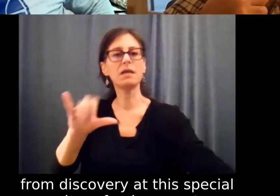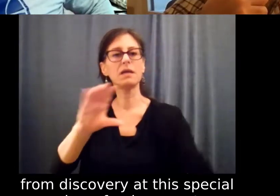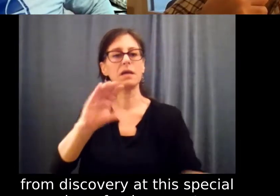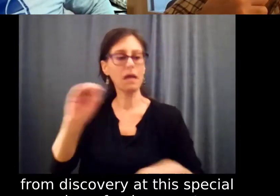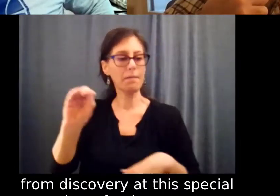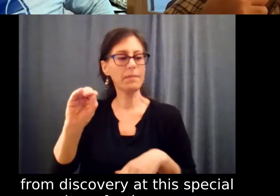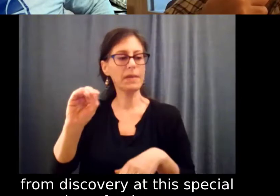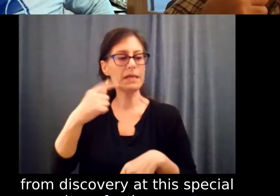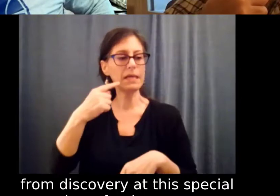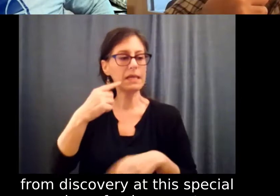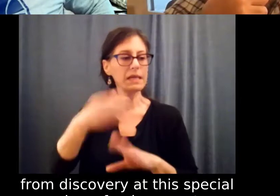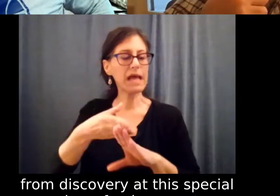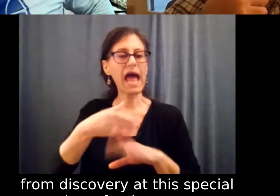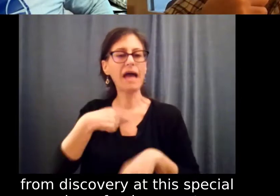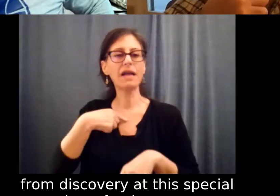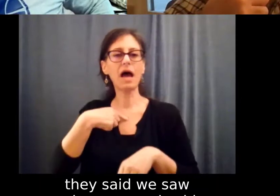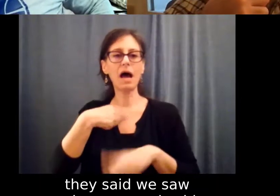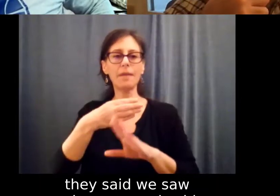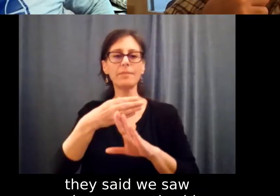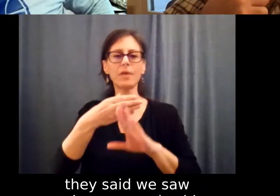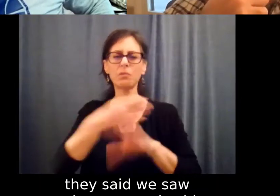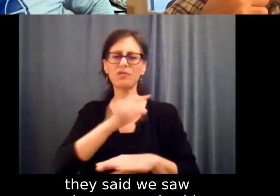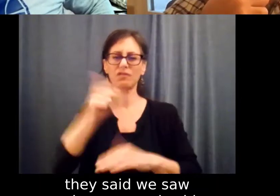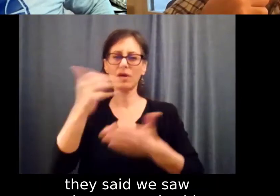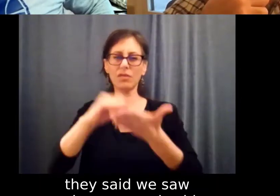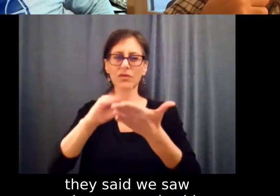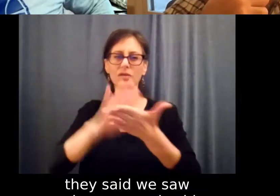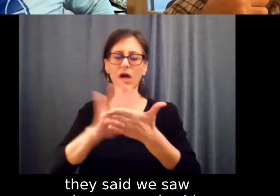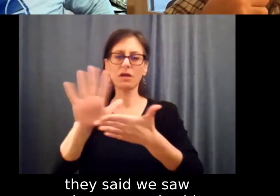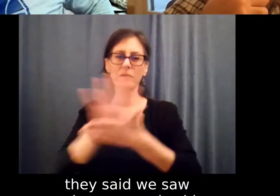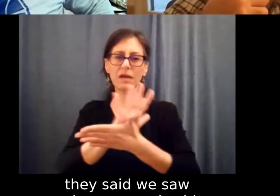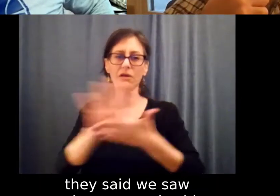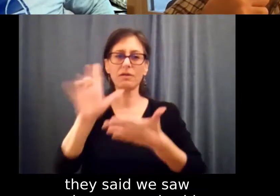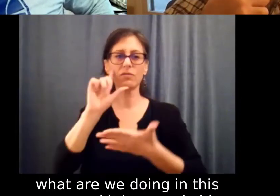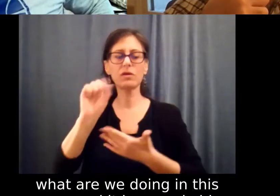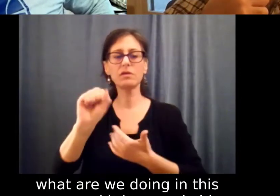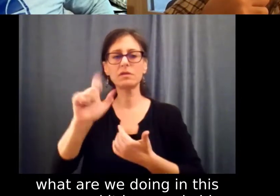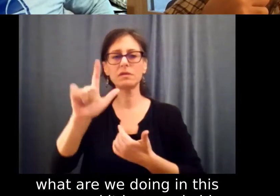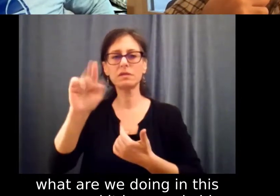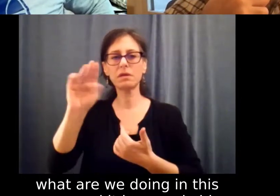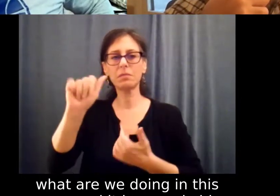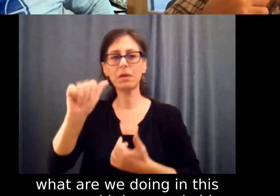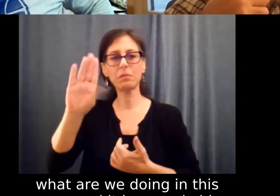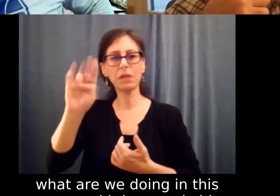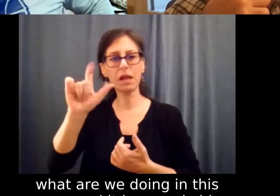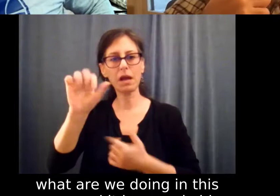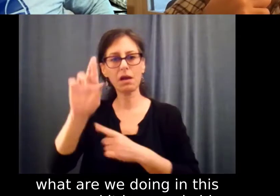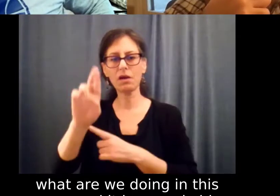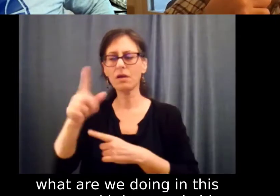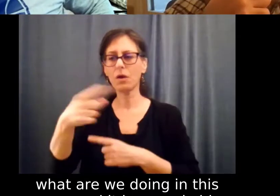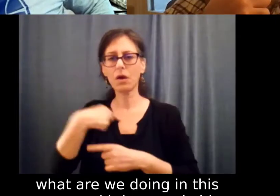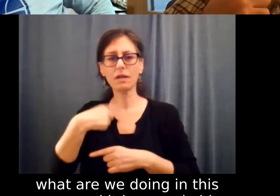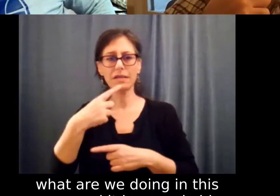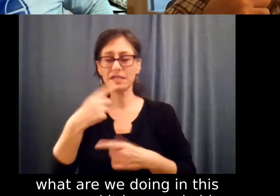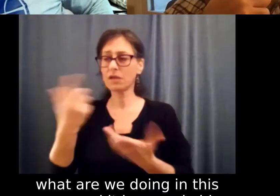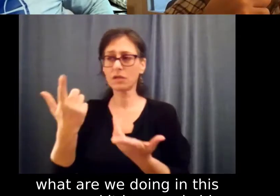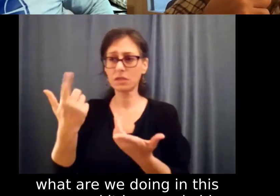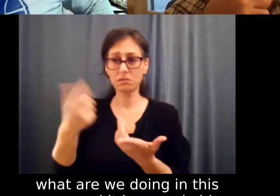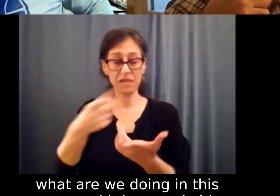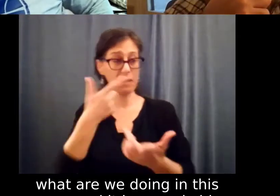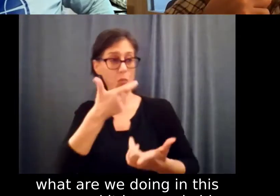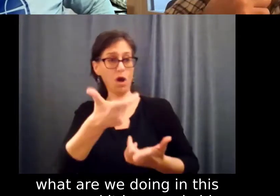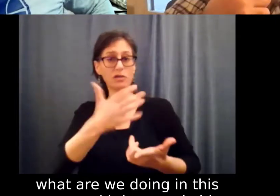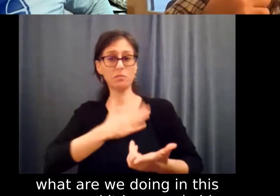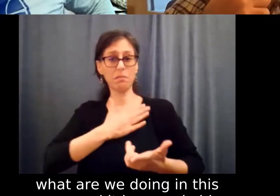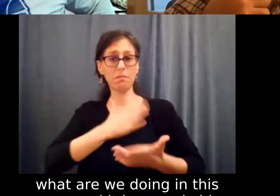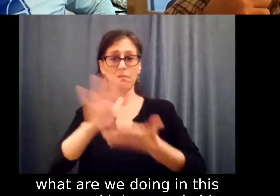preview of the Selma Blair documentary, that they said, we saw Crip Camp, and it said, what are we doing in this space? And,